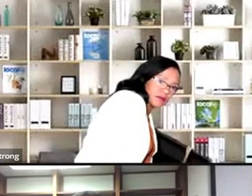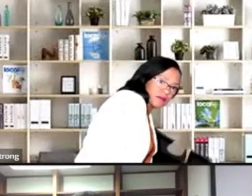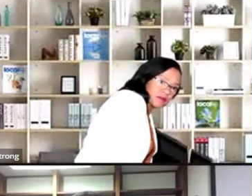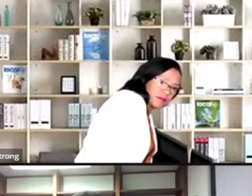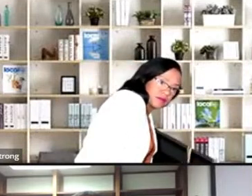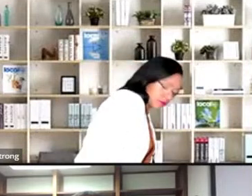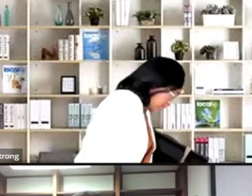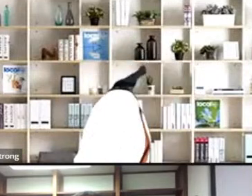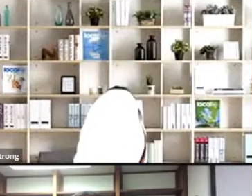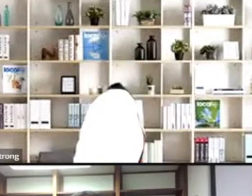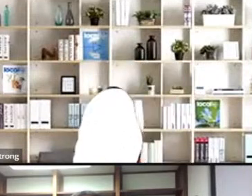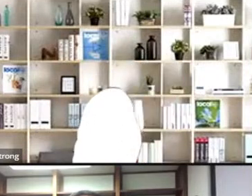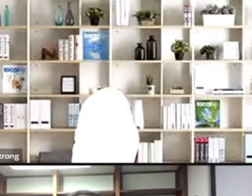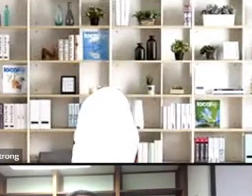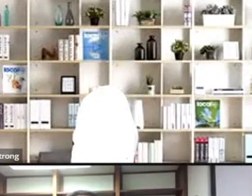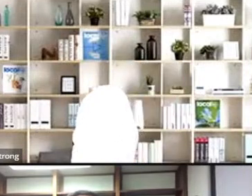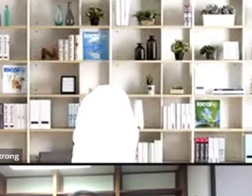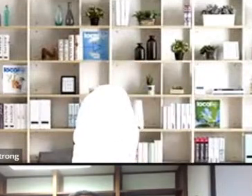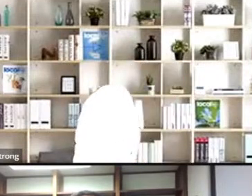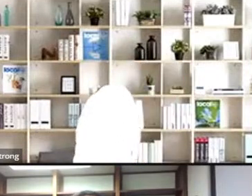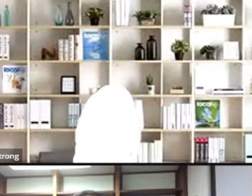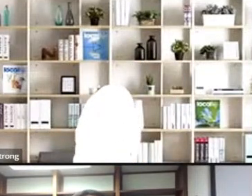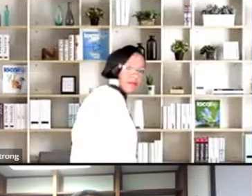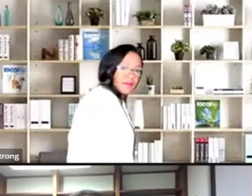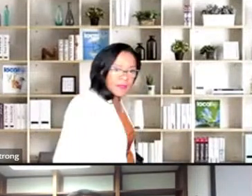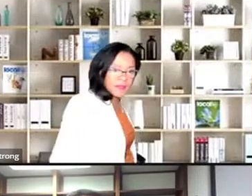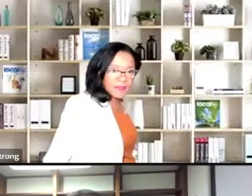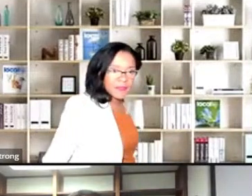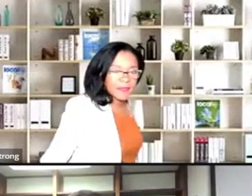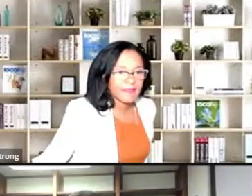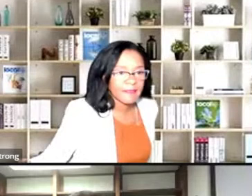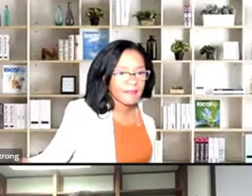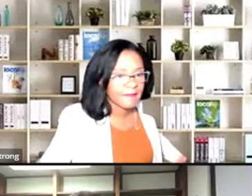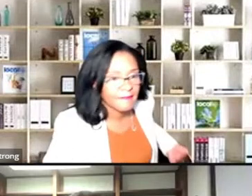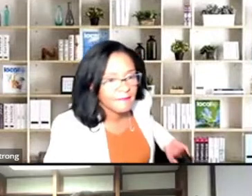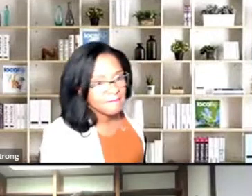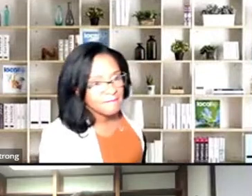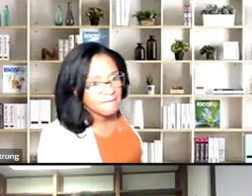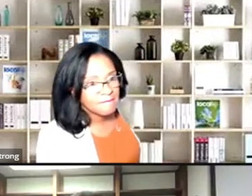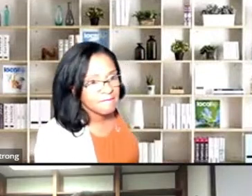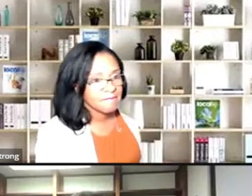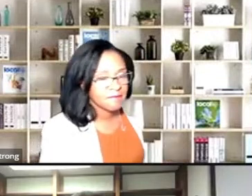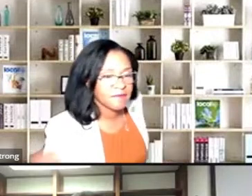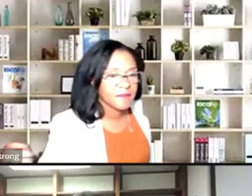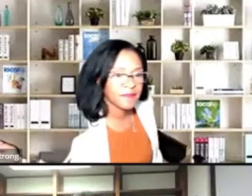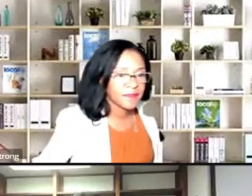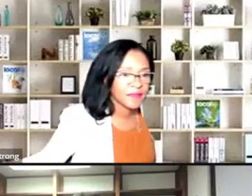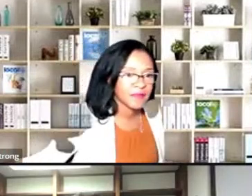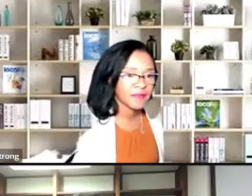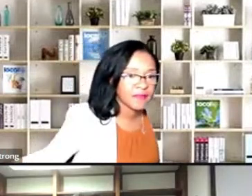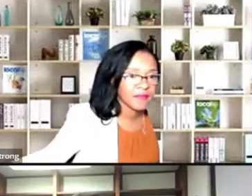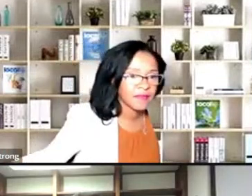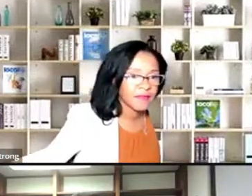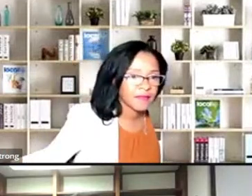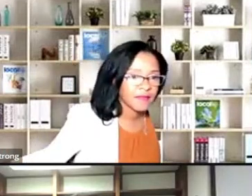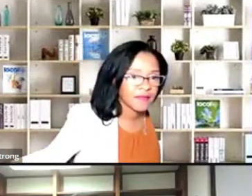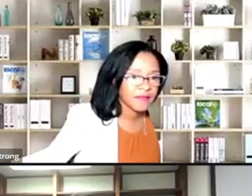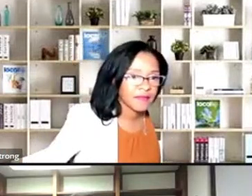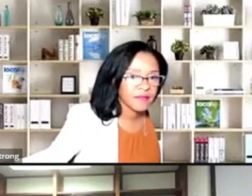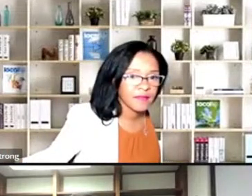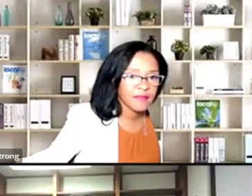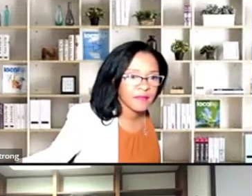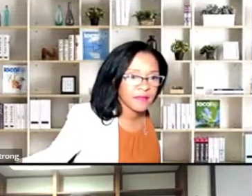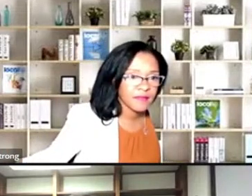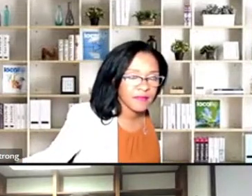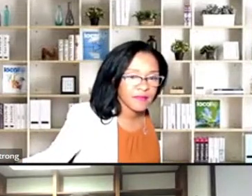put my position on the record. And I'm happy to hear your thoughts because I know you feel strongly about this. No, that's